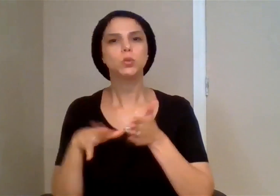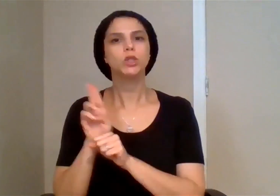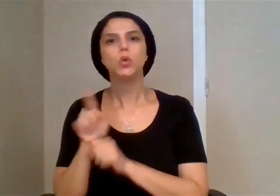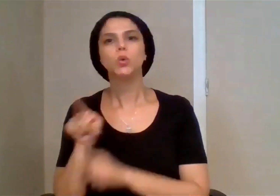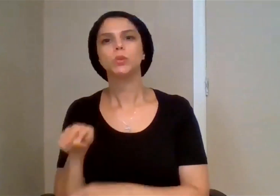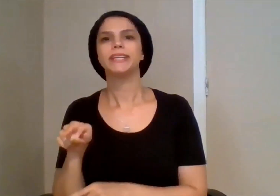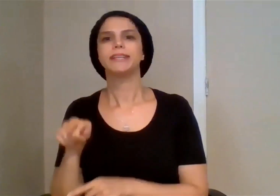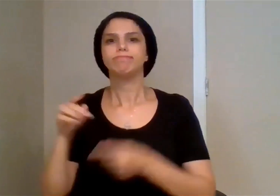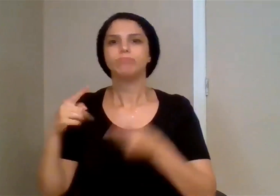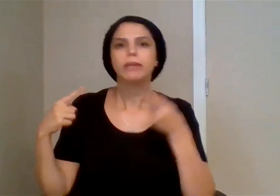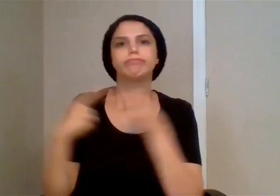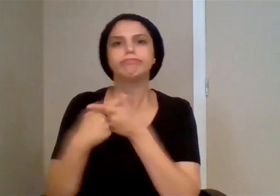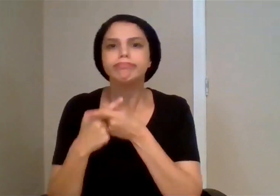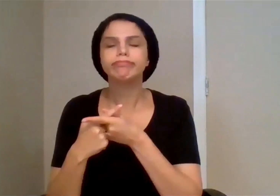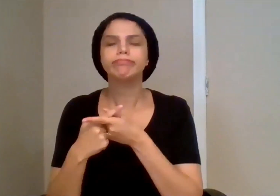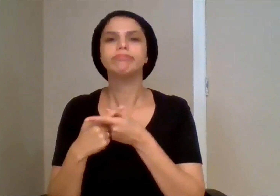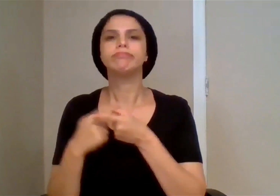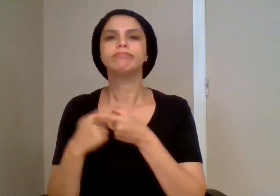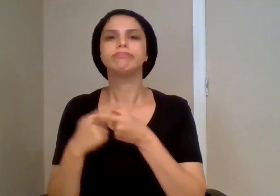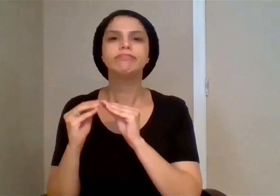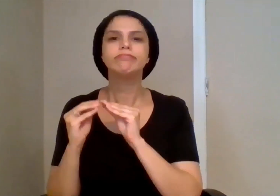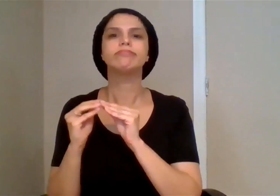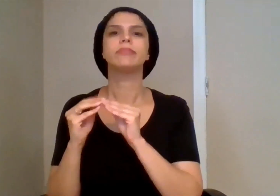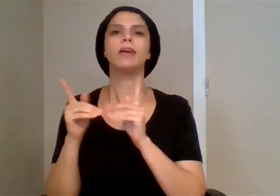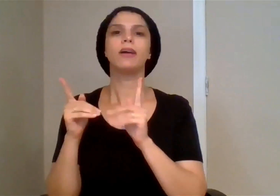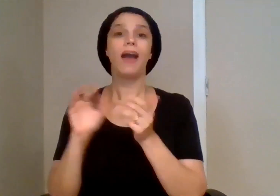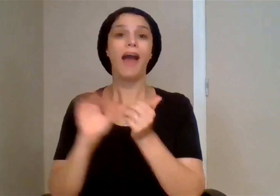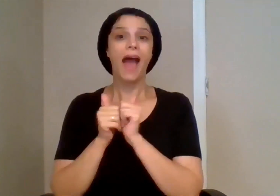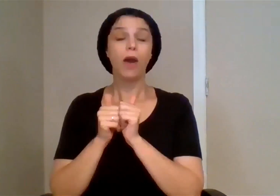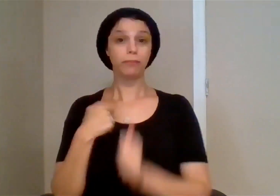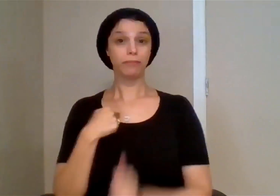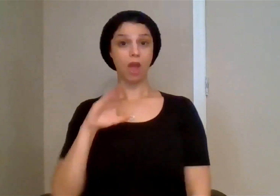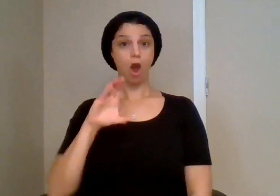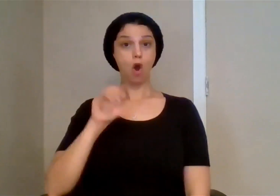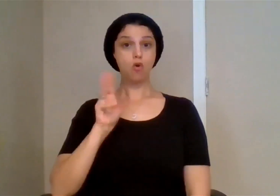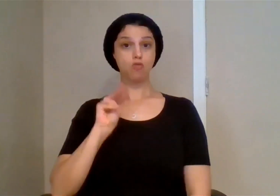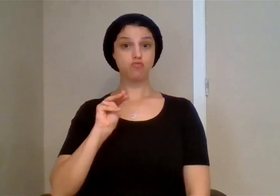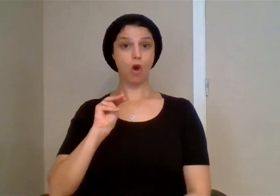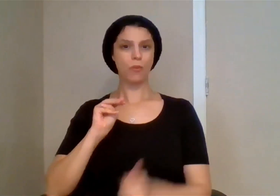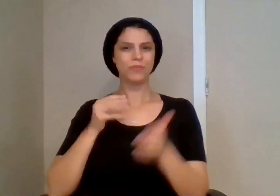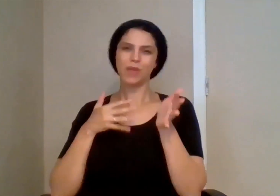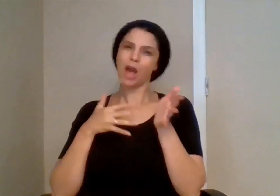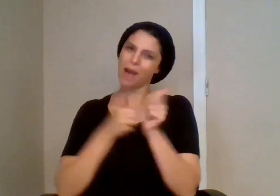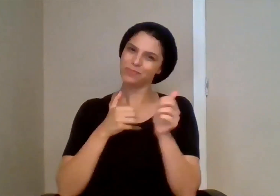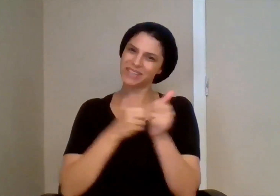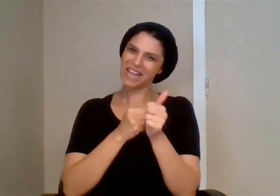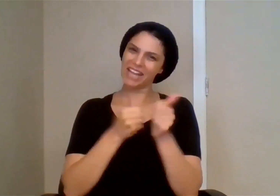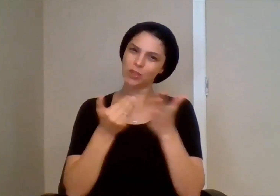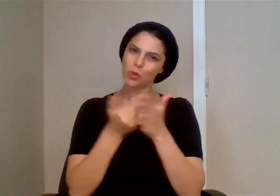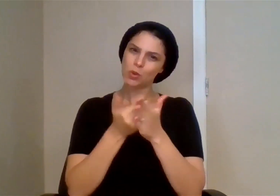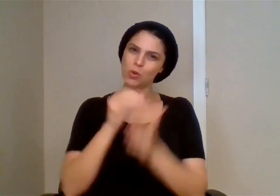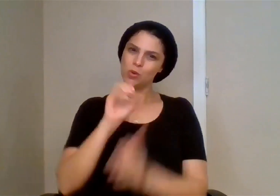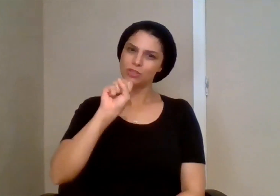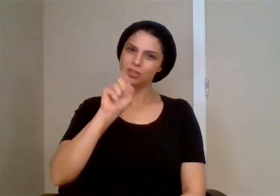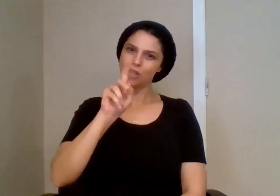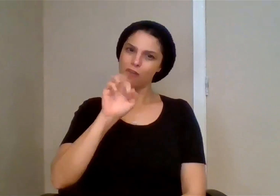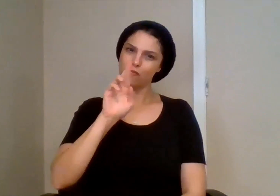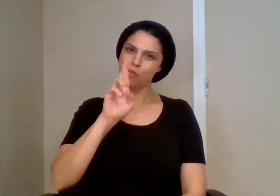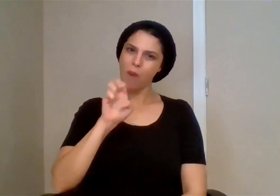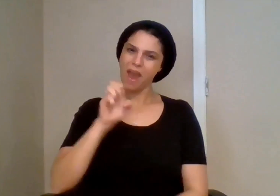situation. Until I went and updated the Chromebook with the latest software that was